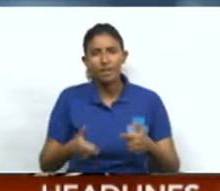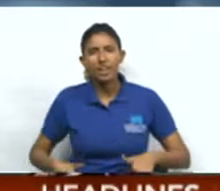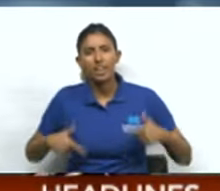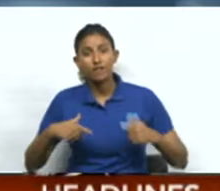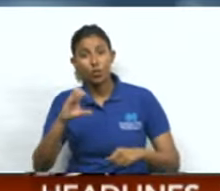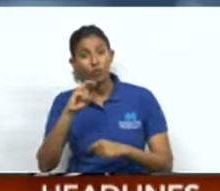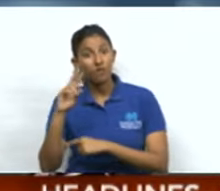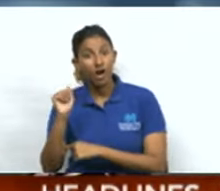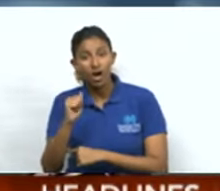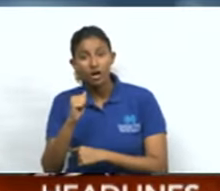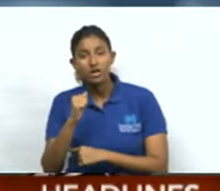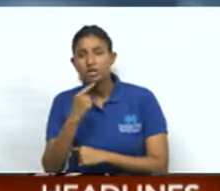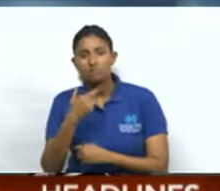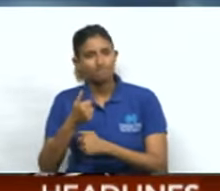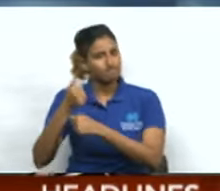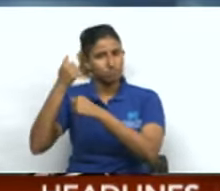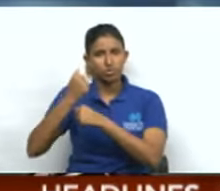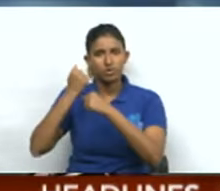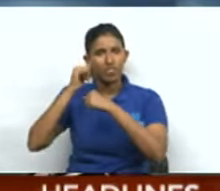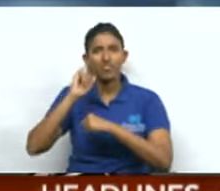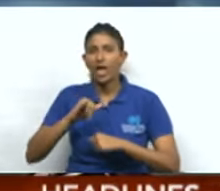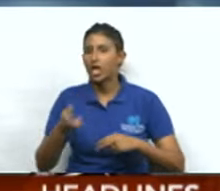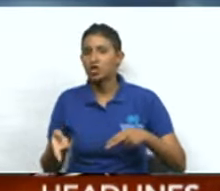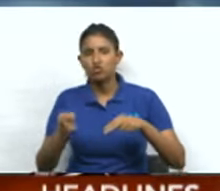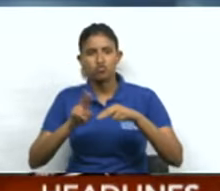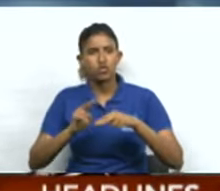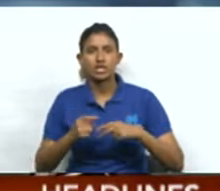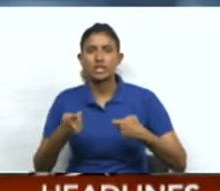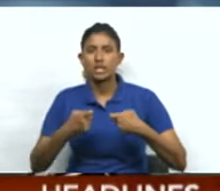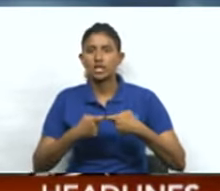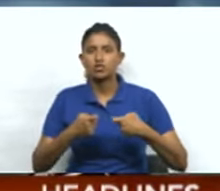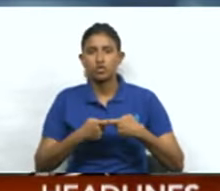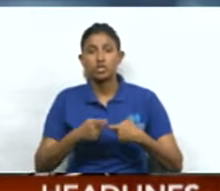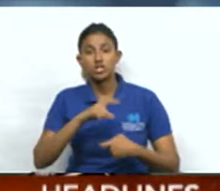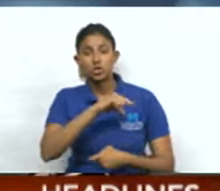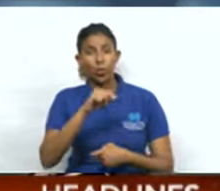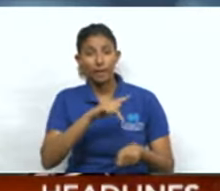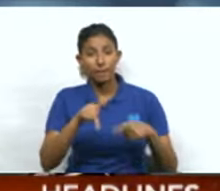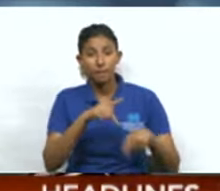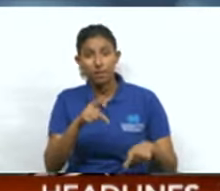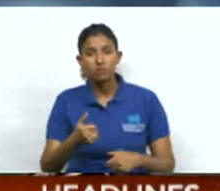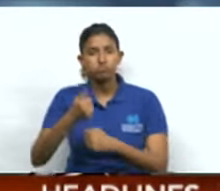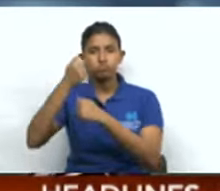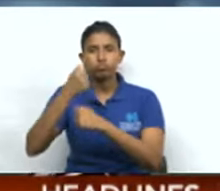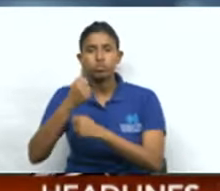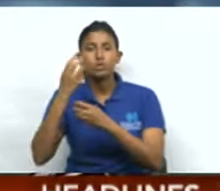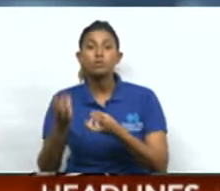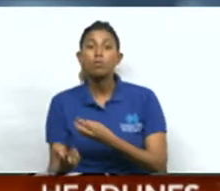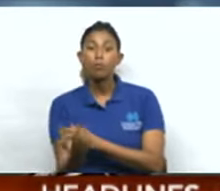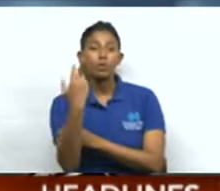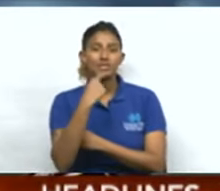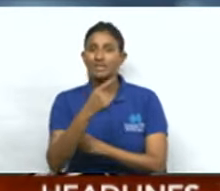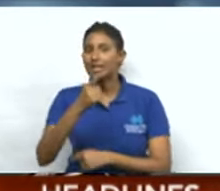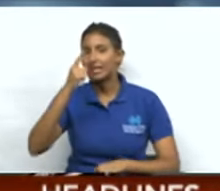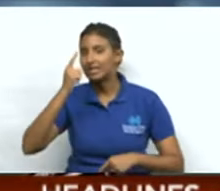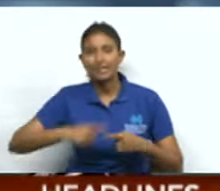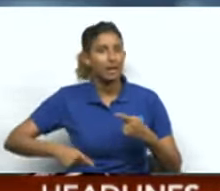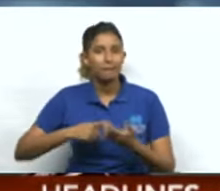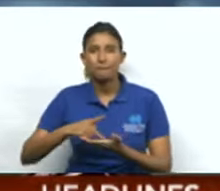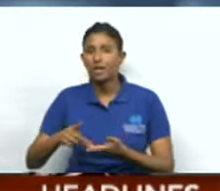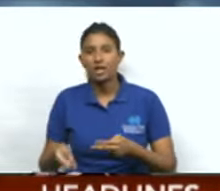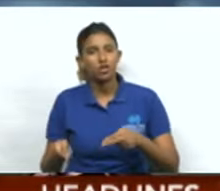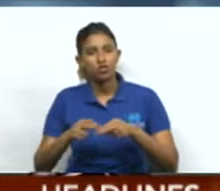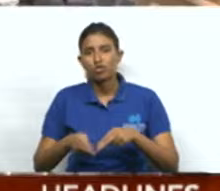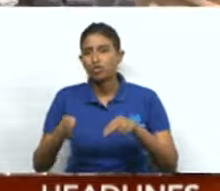the proposed electricity rate increase. About 20 residents demonstrated this morning, saying they cannot afford any more increases